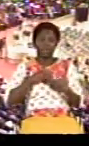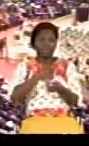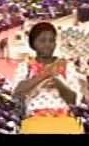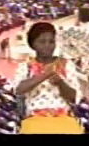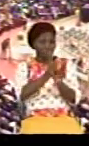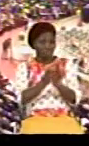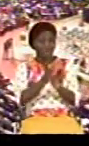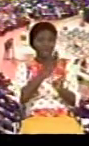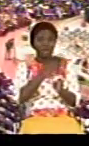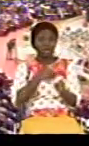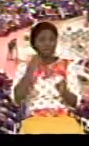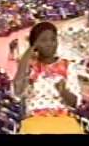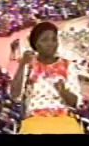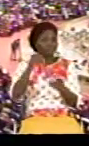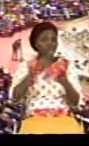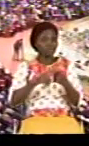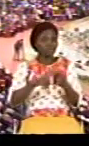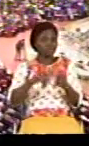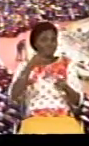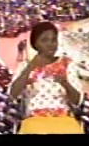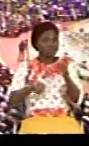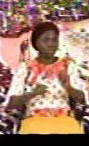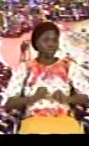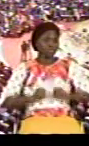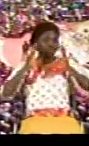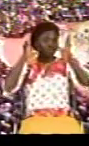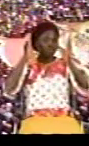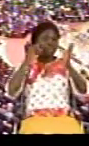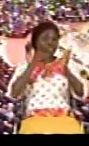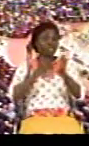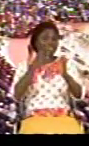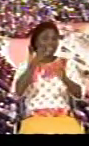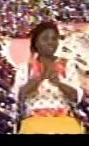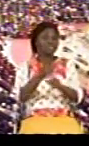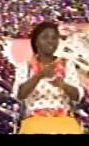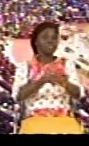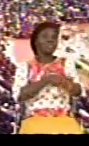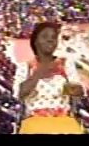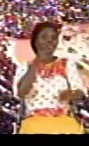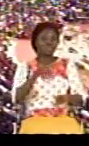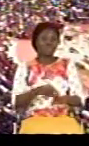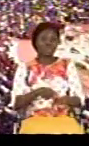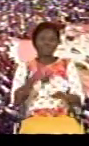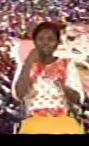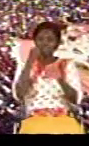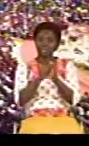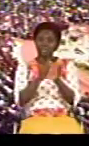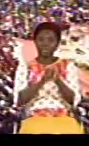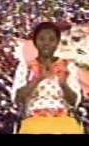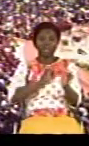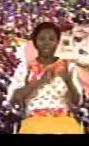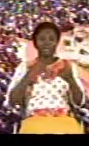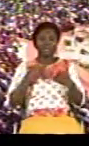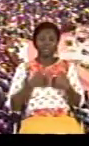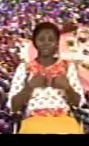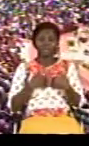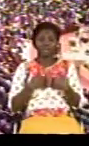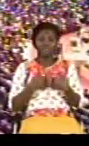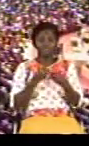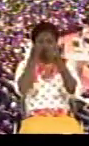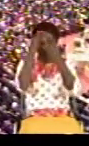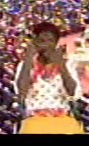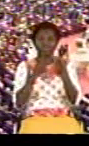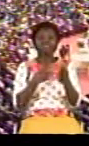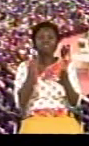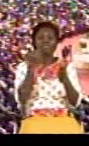takes a long time. That's no repentance. It says, I've obeyed the voice of the Lord. and I've gone the way which the Lord sent